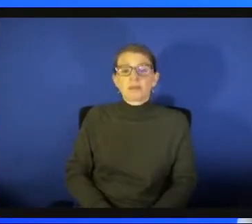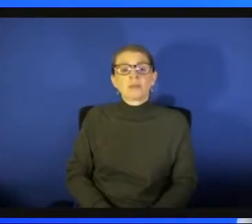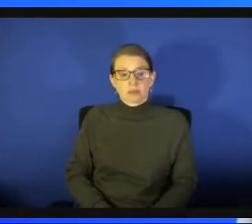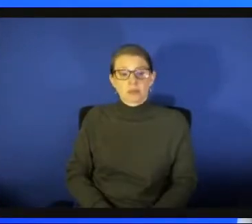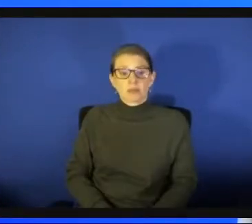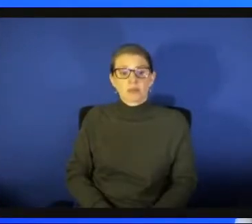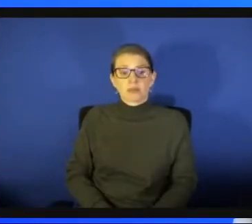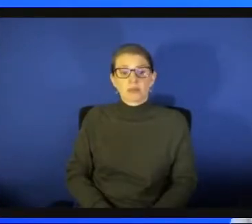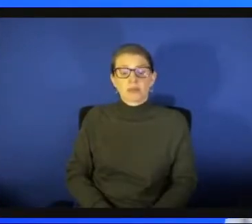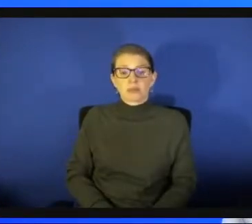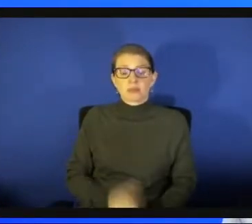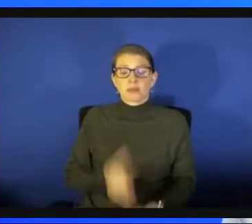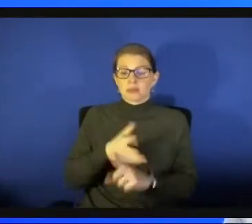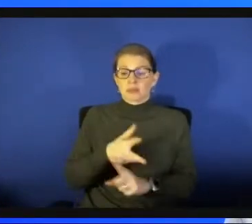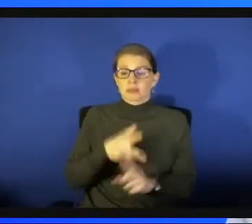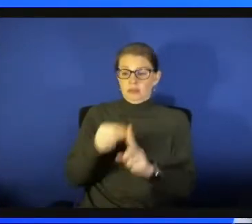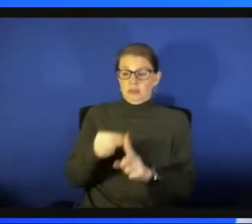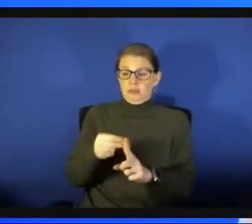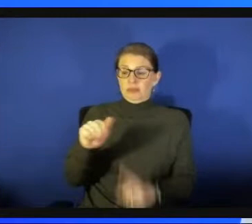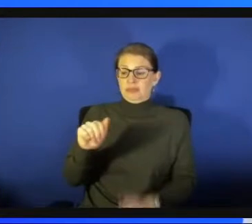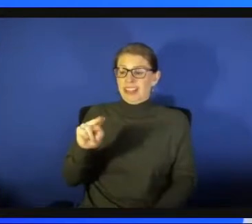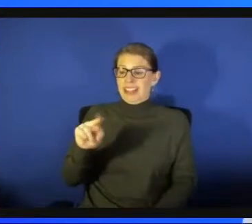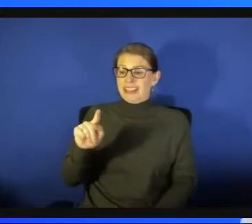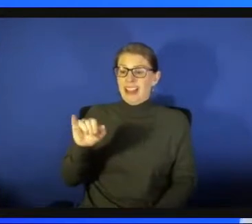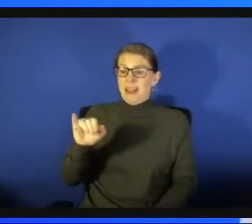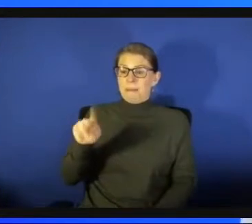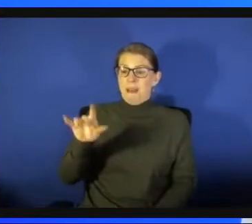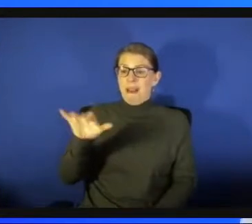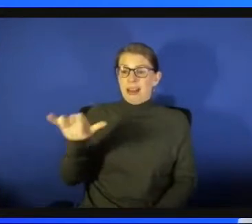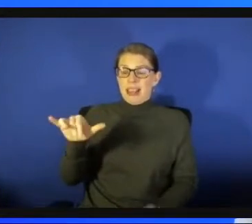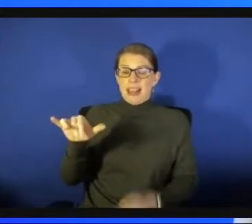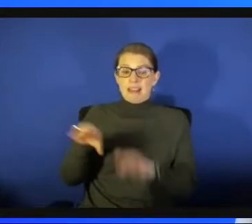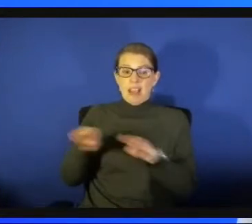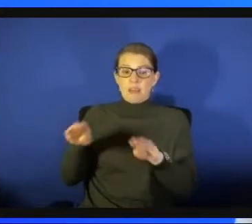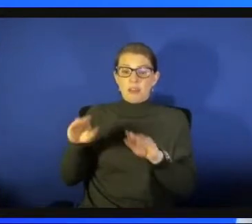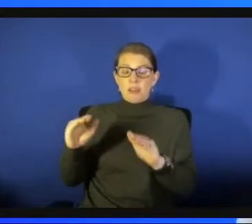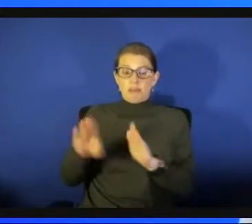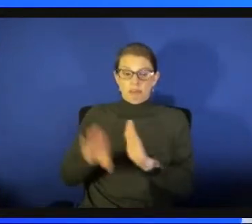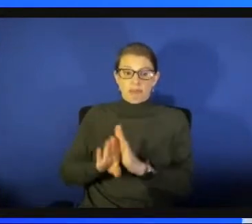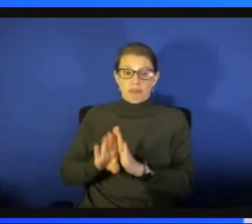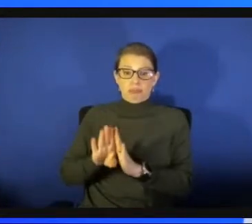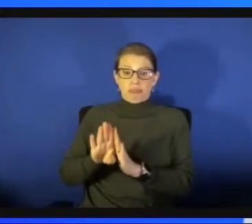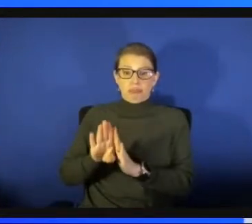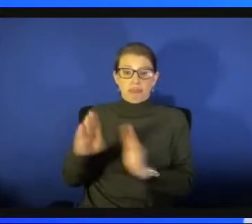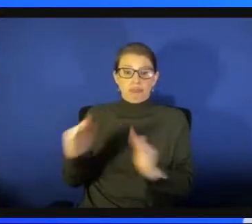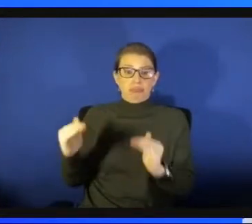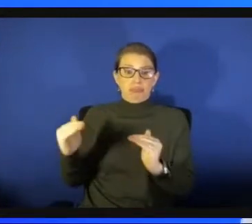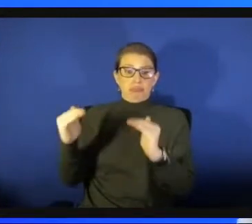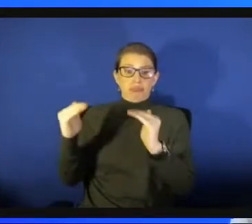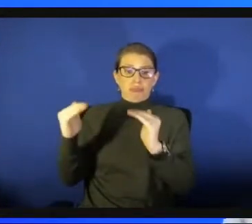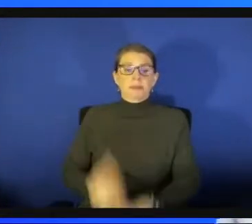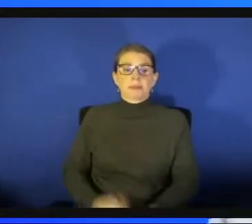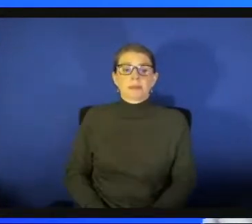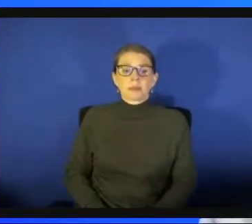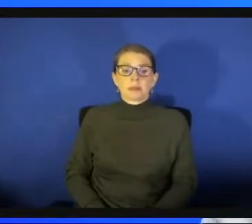your antibody levels do rise and do climb. And as expected, unfortunately, from the time out from